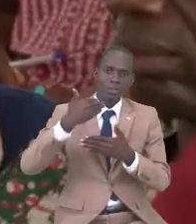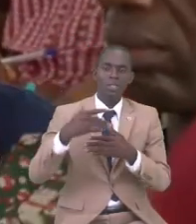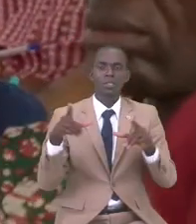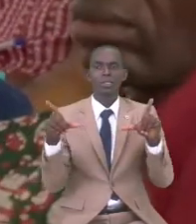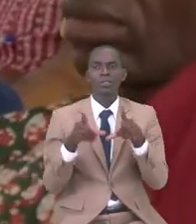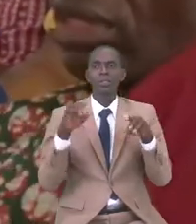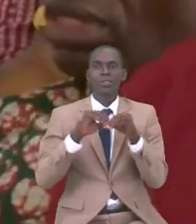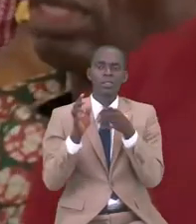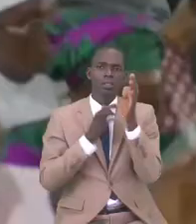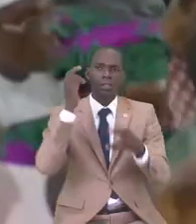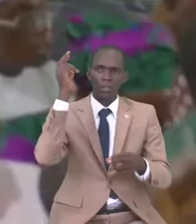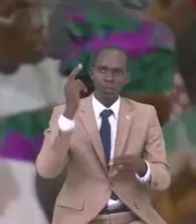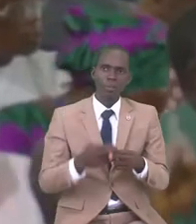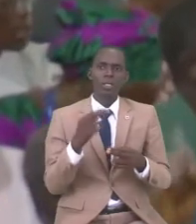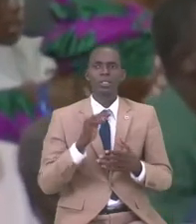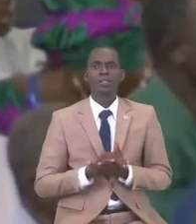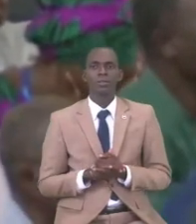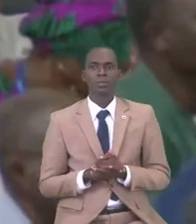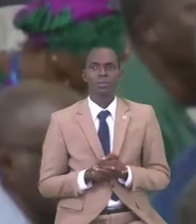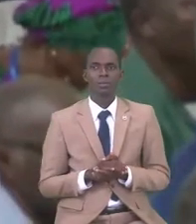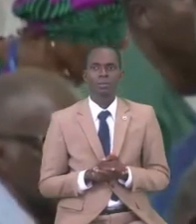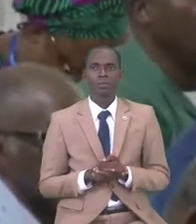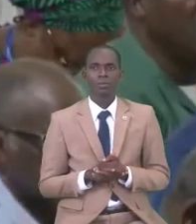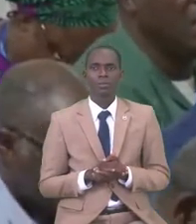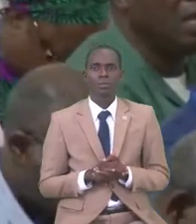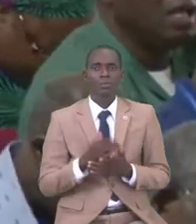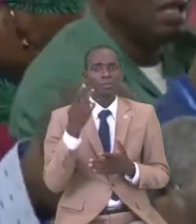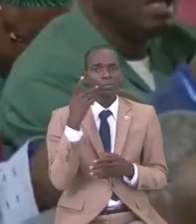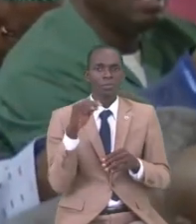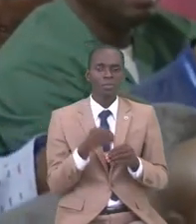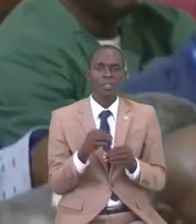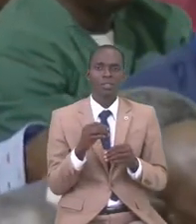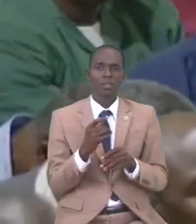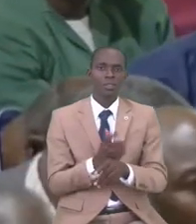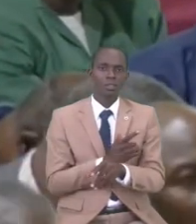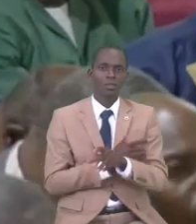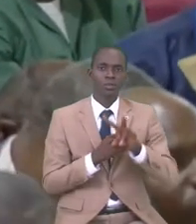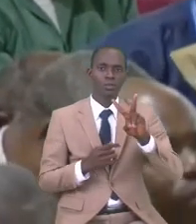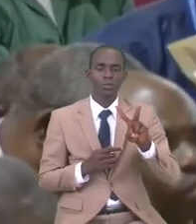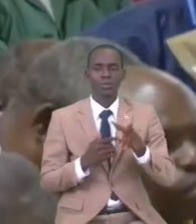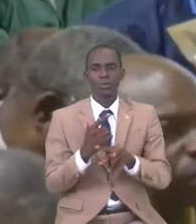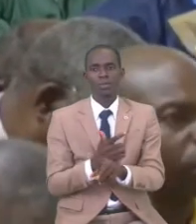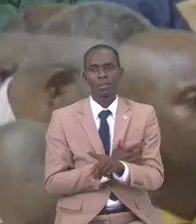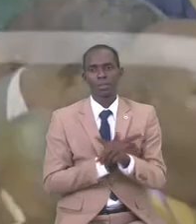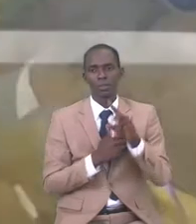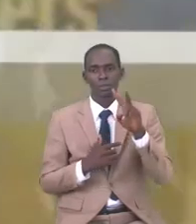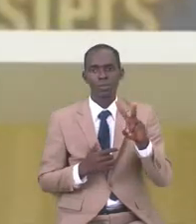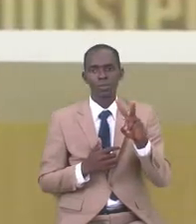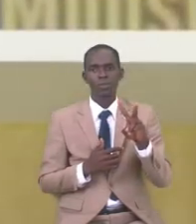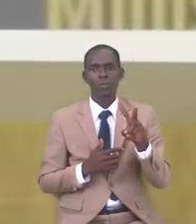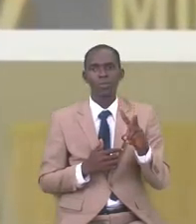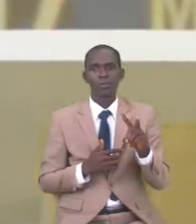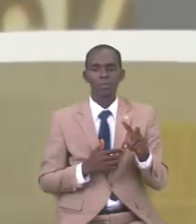in Jesus' name. Look at number two here. Number two here.